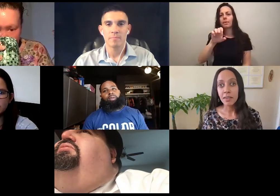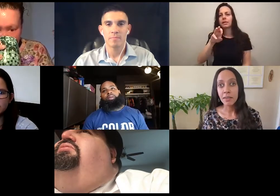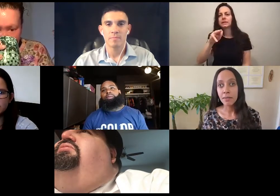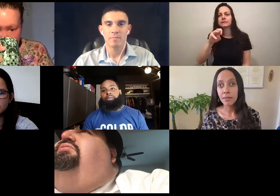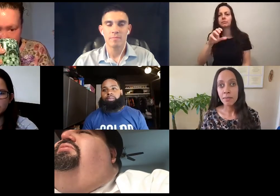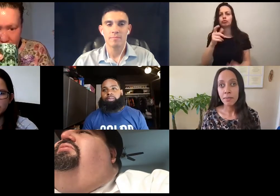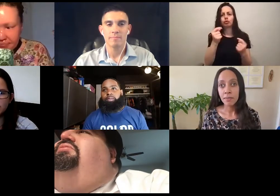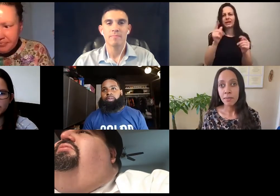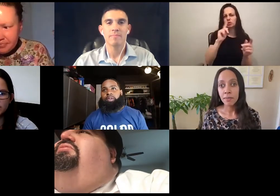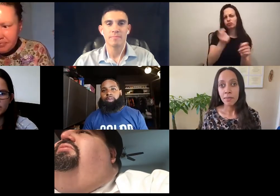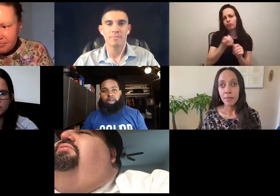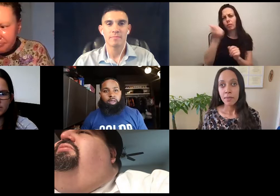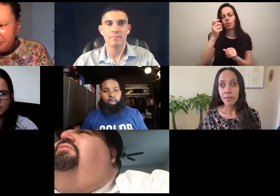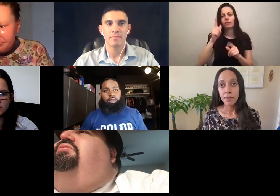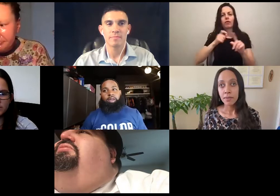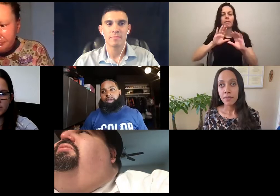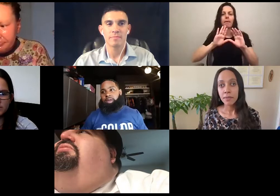society.